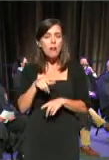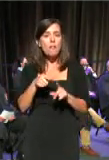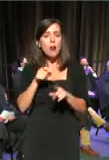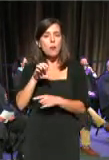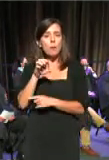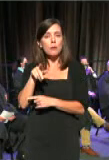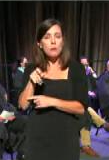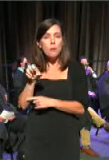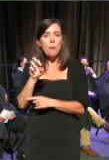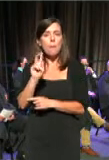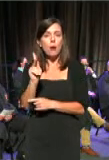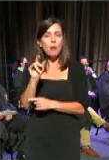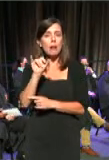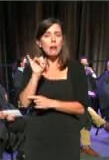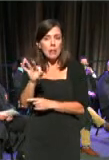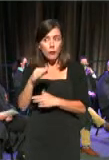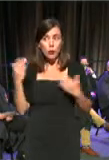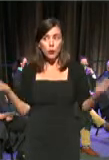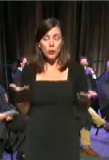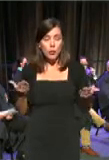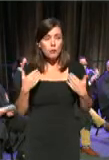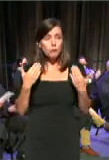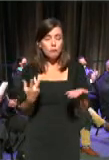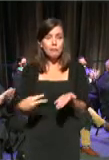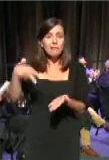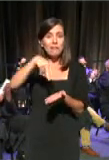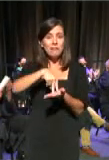School. Please stand and be recognized at this time.